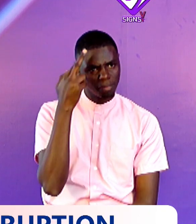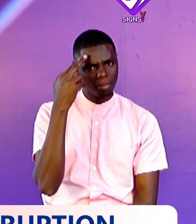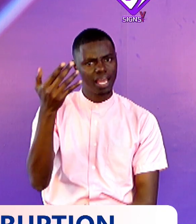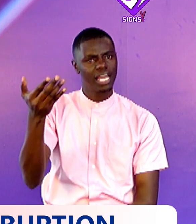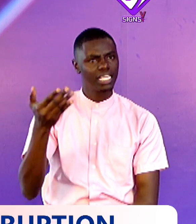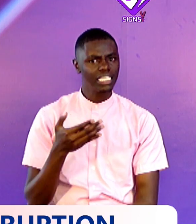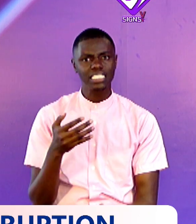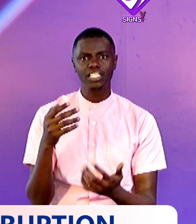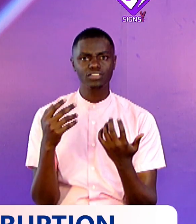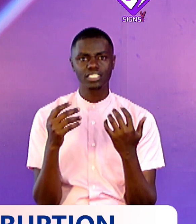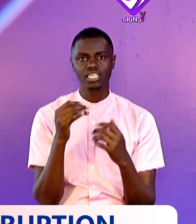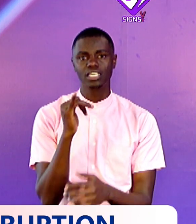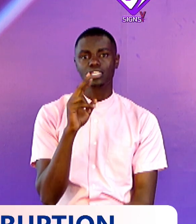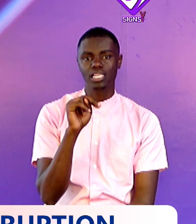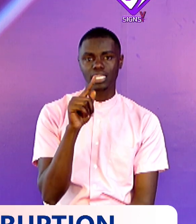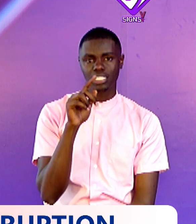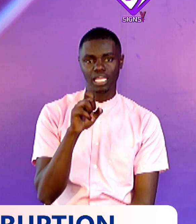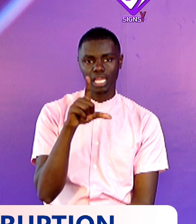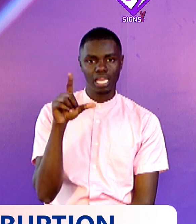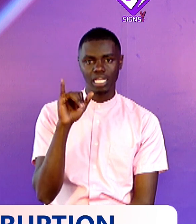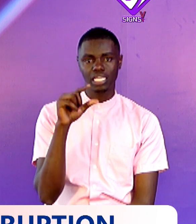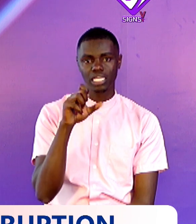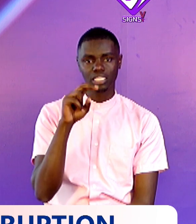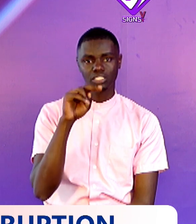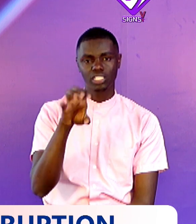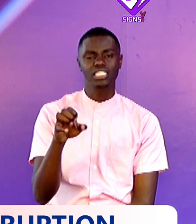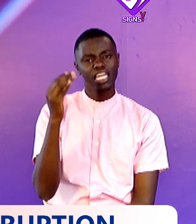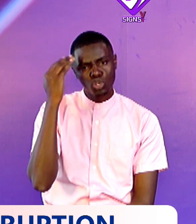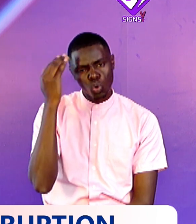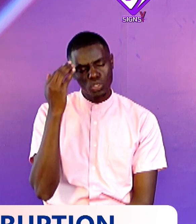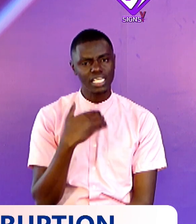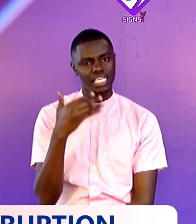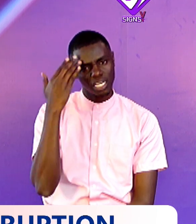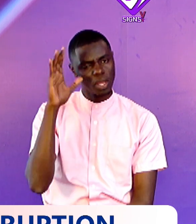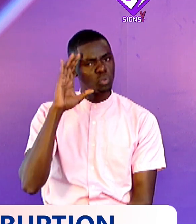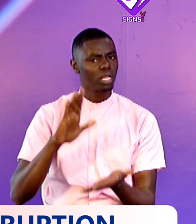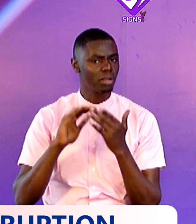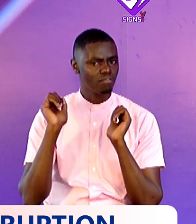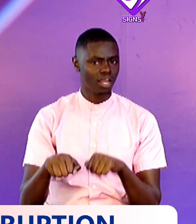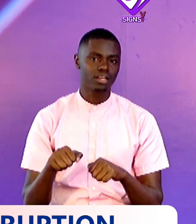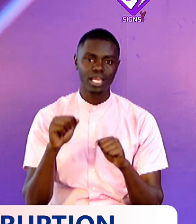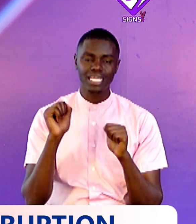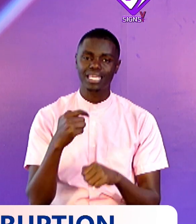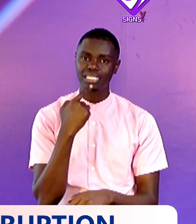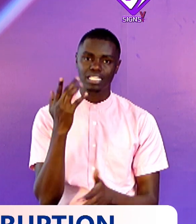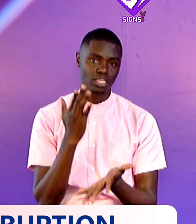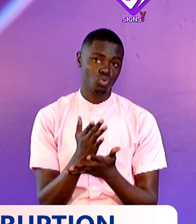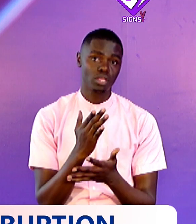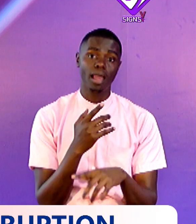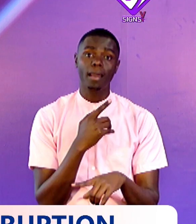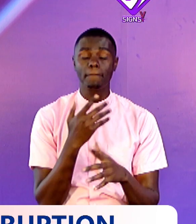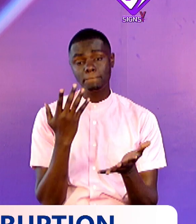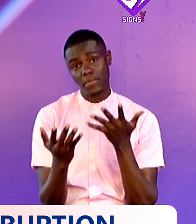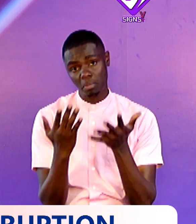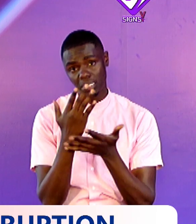receives intelligence. Right. So he knows, he's aware, and we can believe him that he's saying the truth. Right. Maybe some